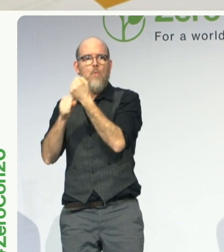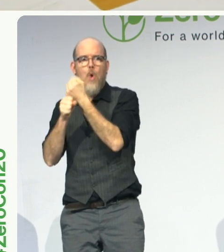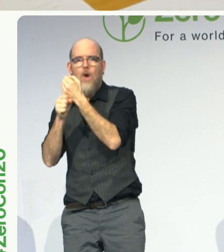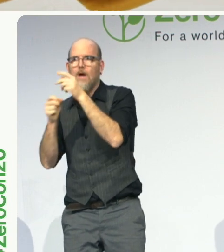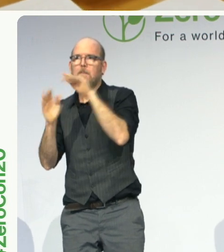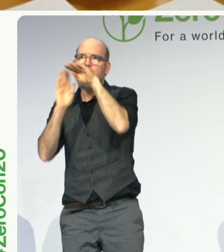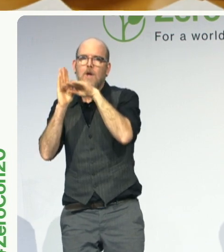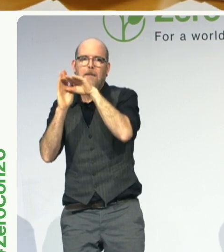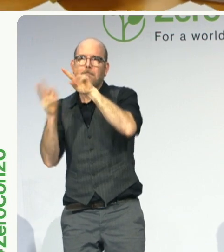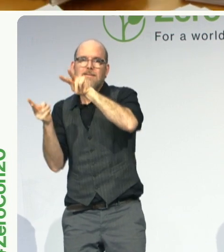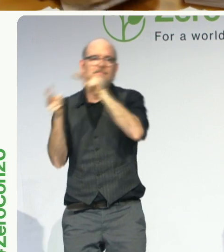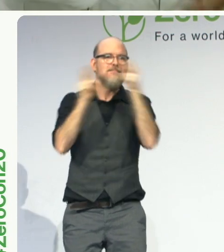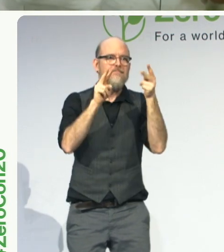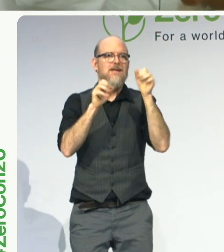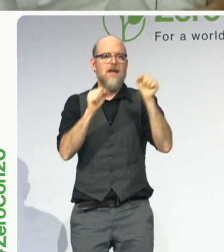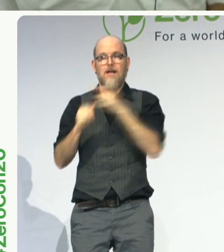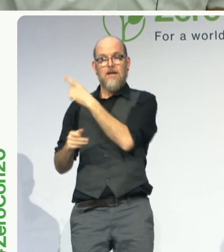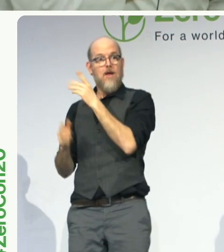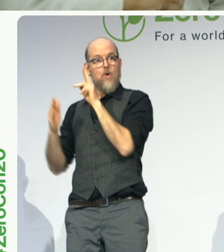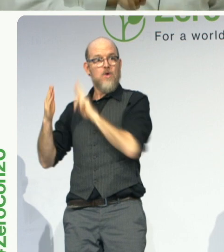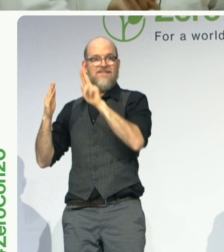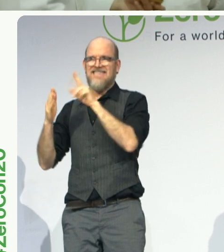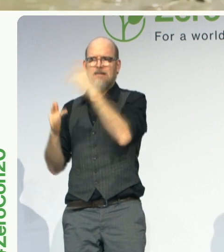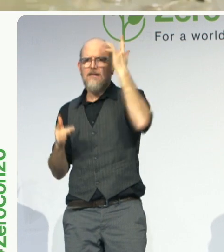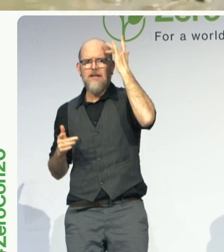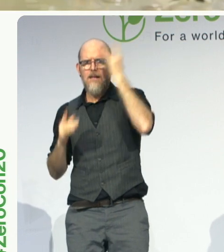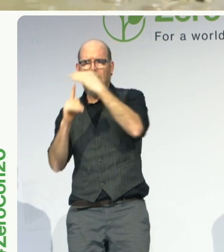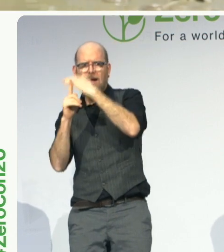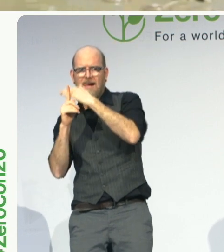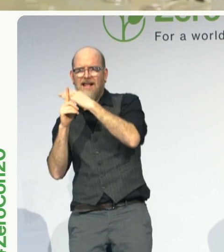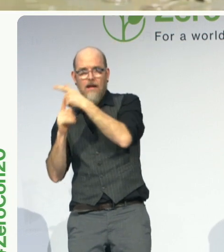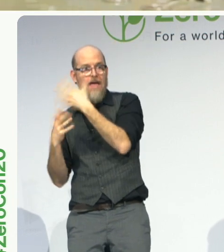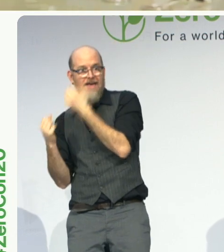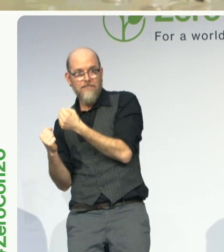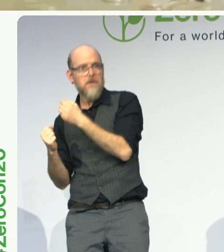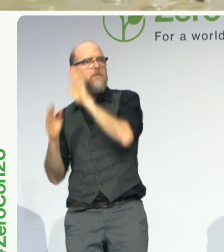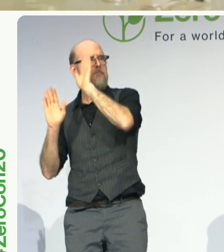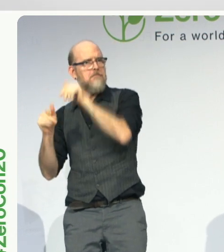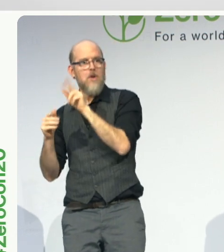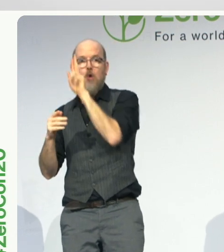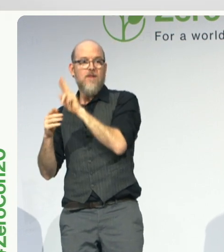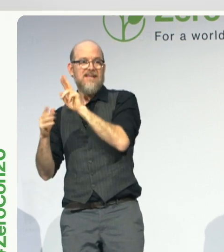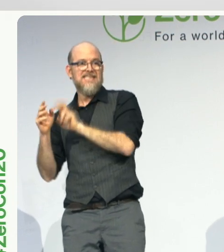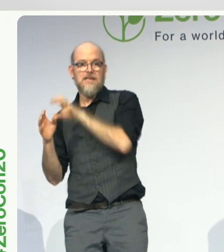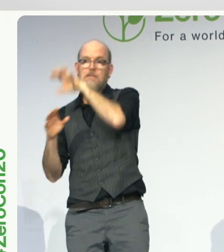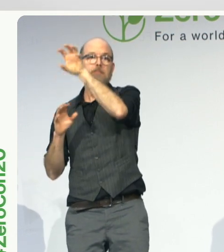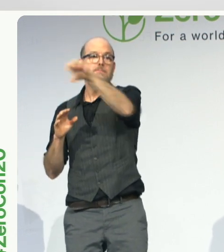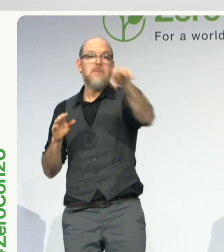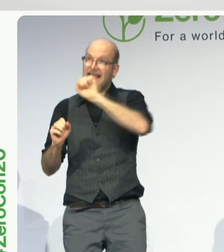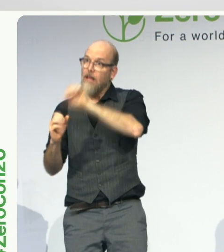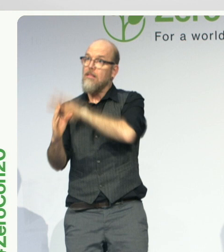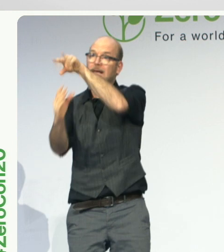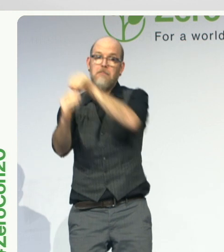with intellectual disabilities, fully housed within the university campuses. The program develops employment skills